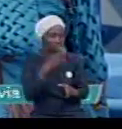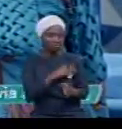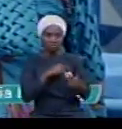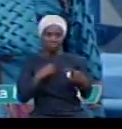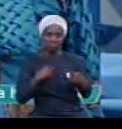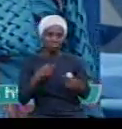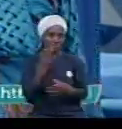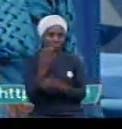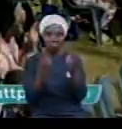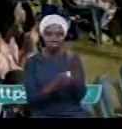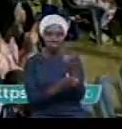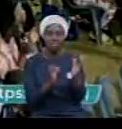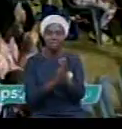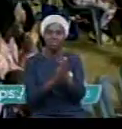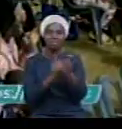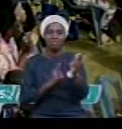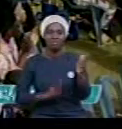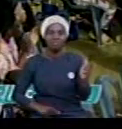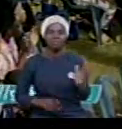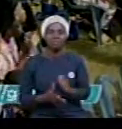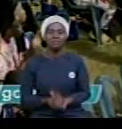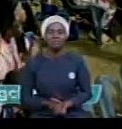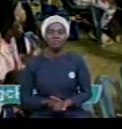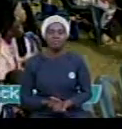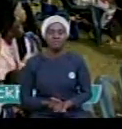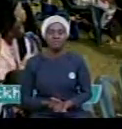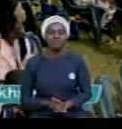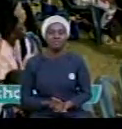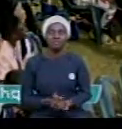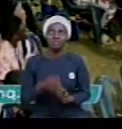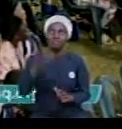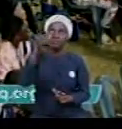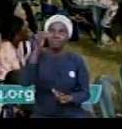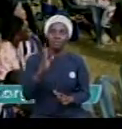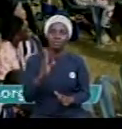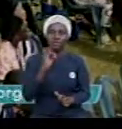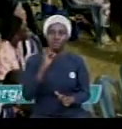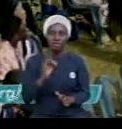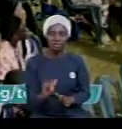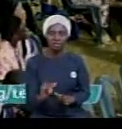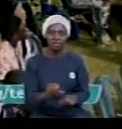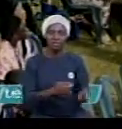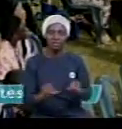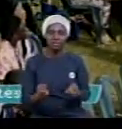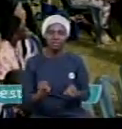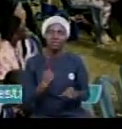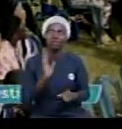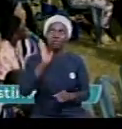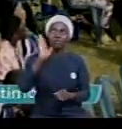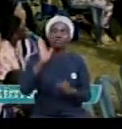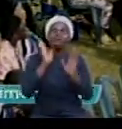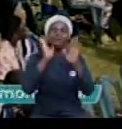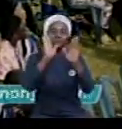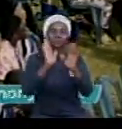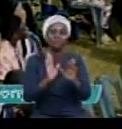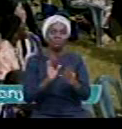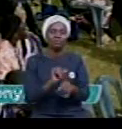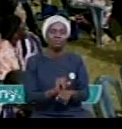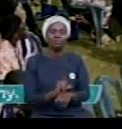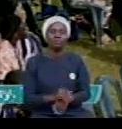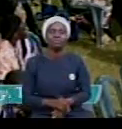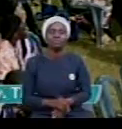the Lord. God is still doing his wonders. He's still doing his wonders. More testimonies are still coming